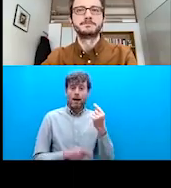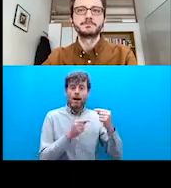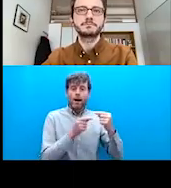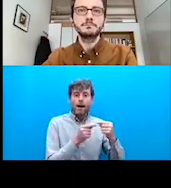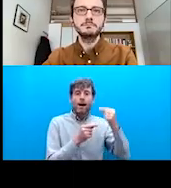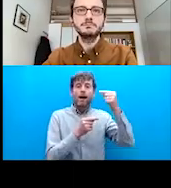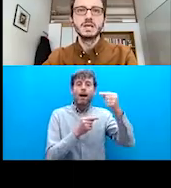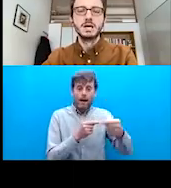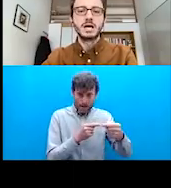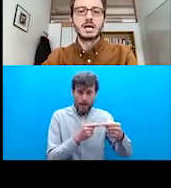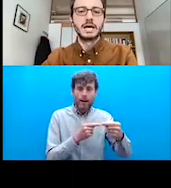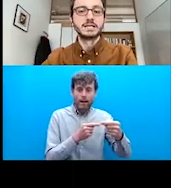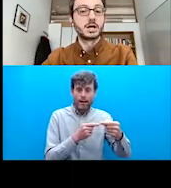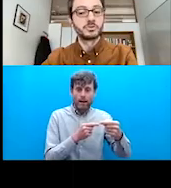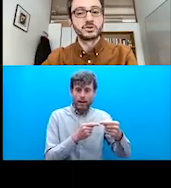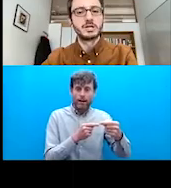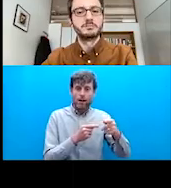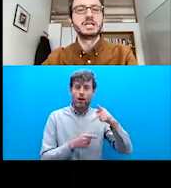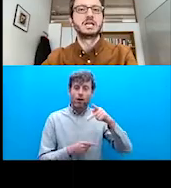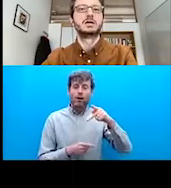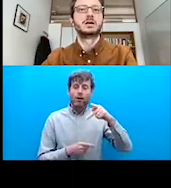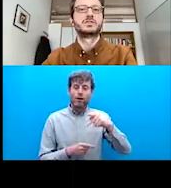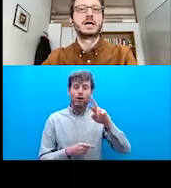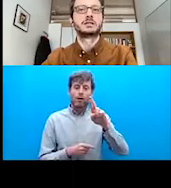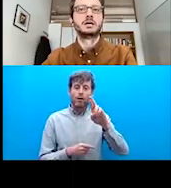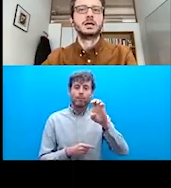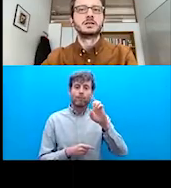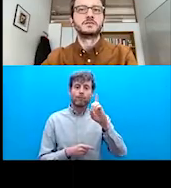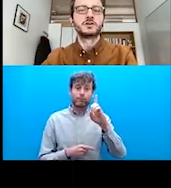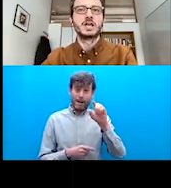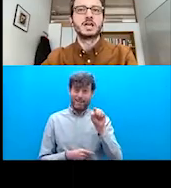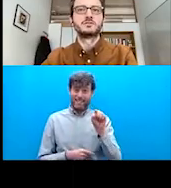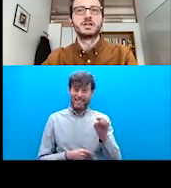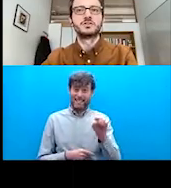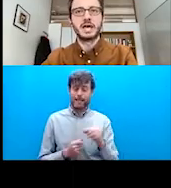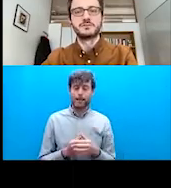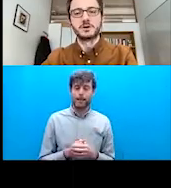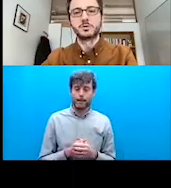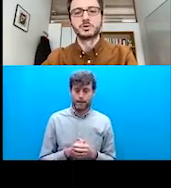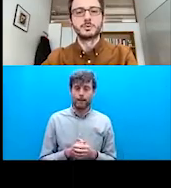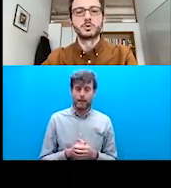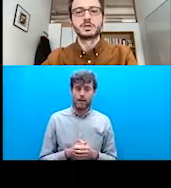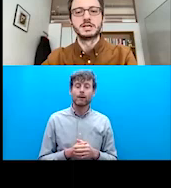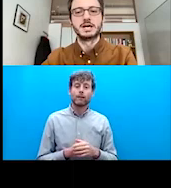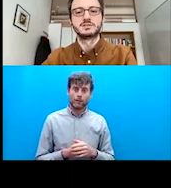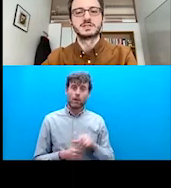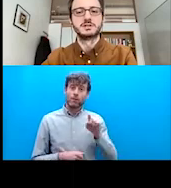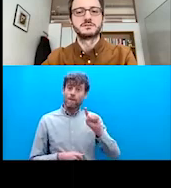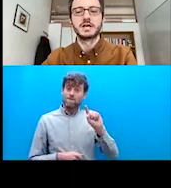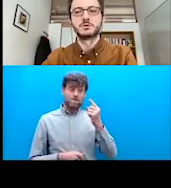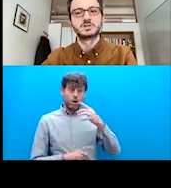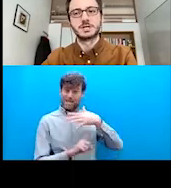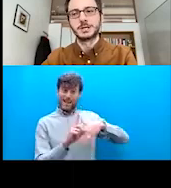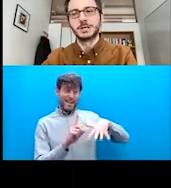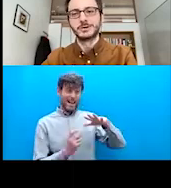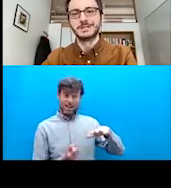VP. And the compositional meaning here is that the first case of AIDS ever was reported in